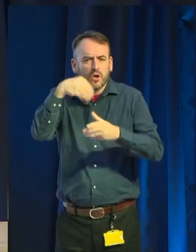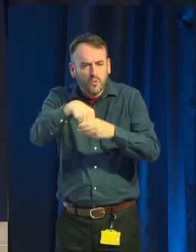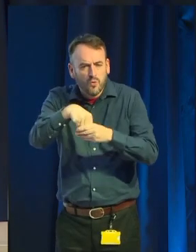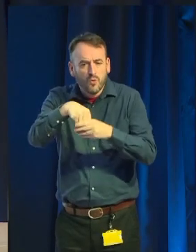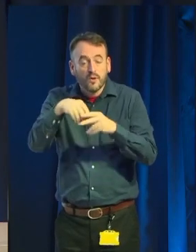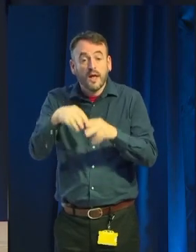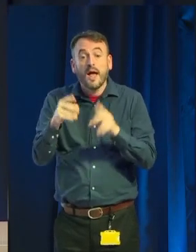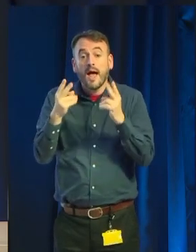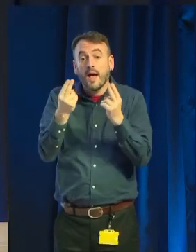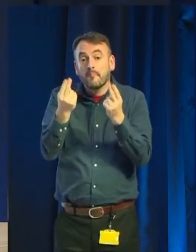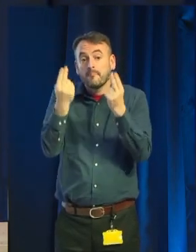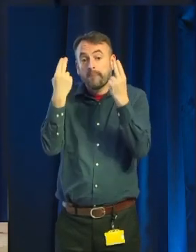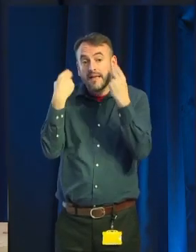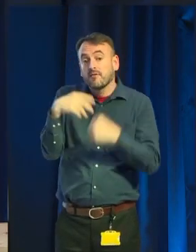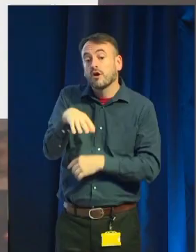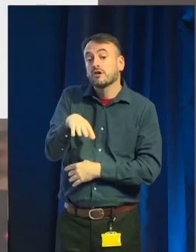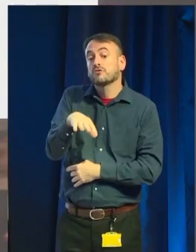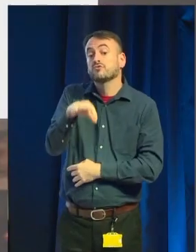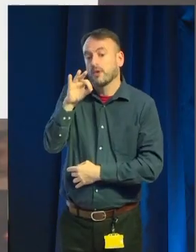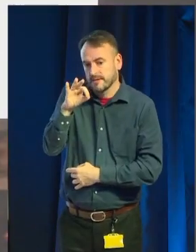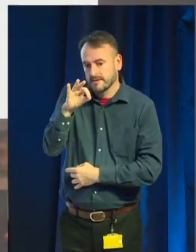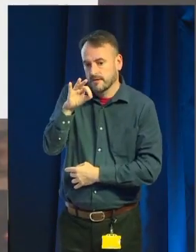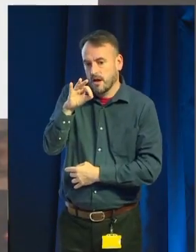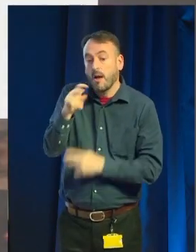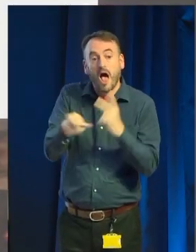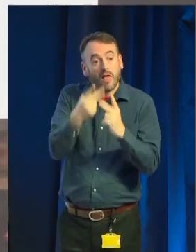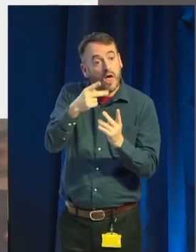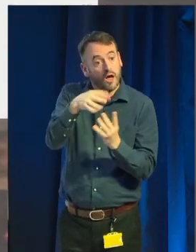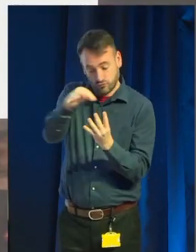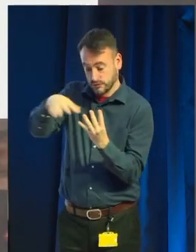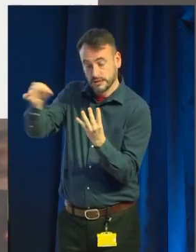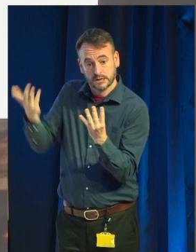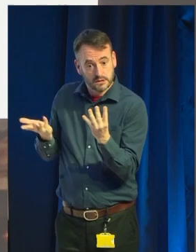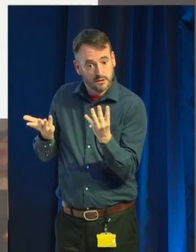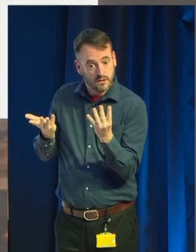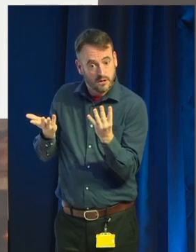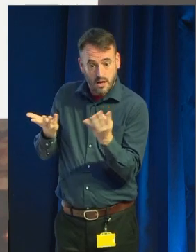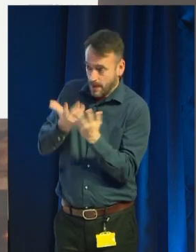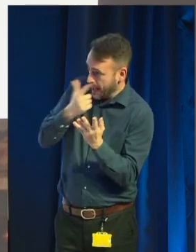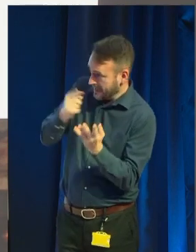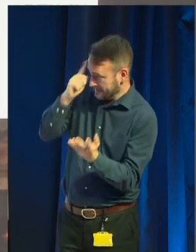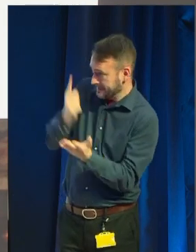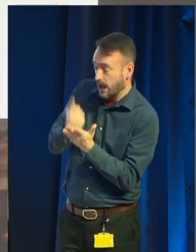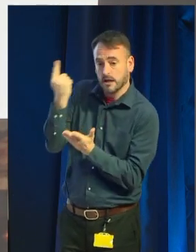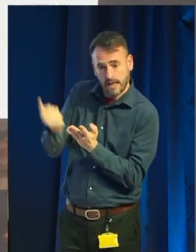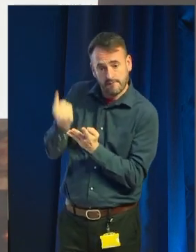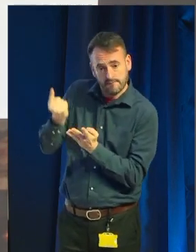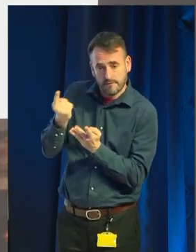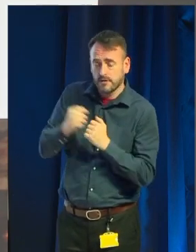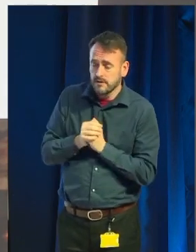to be taken amongst others. So the thing is, I didn't want